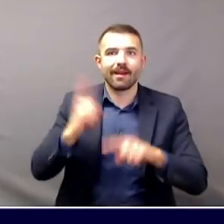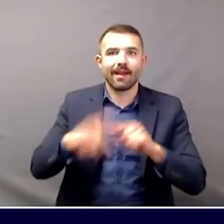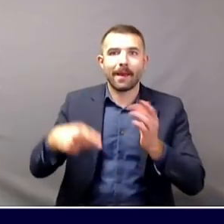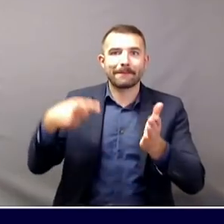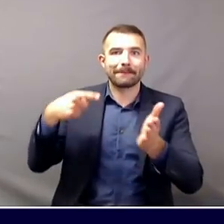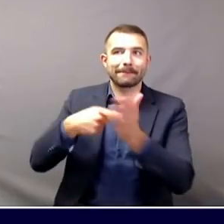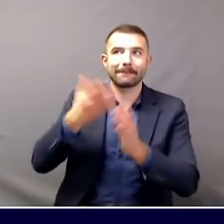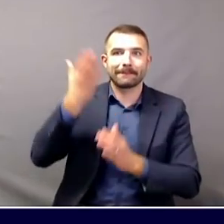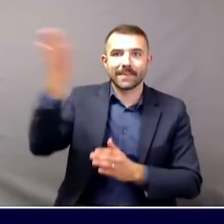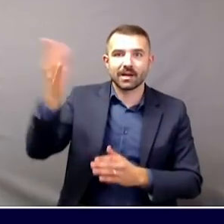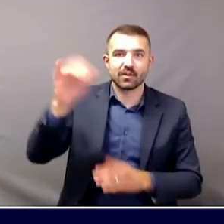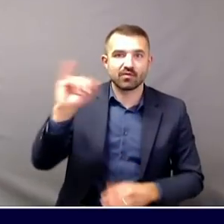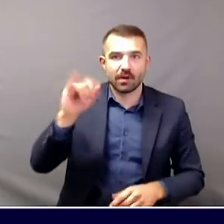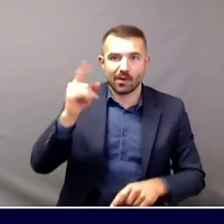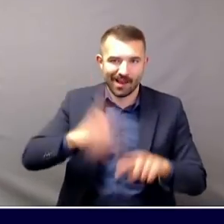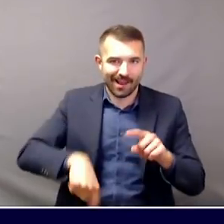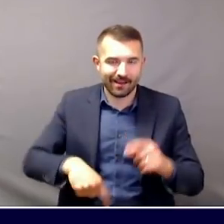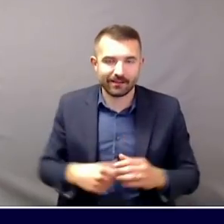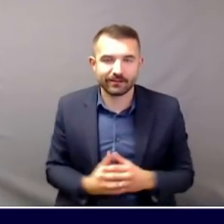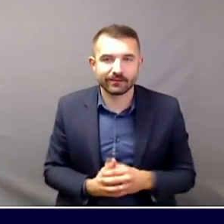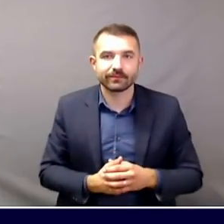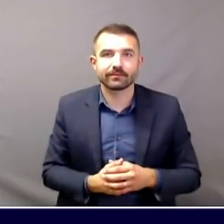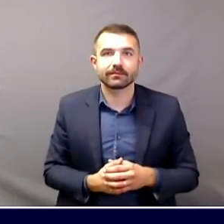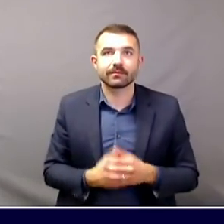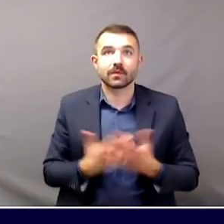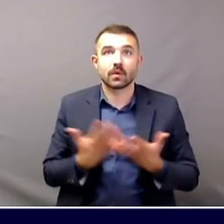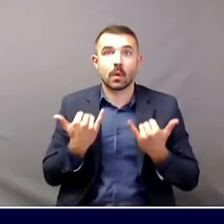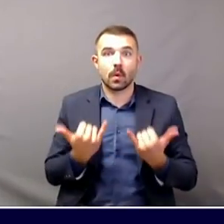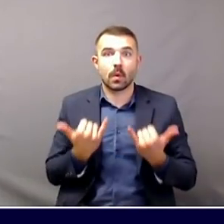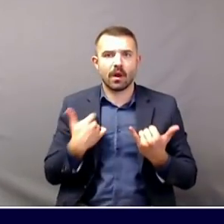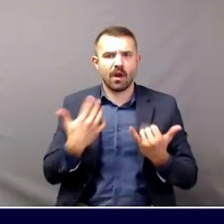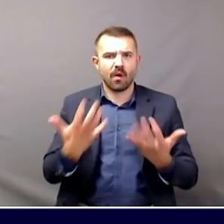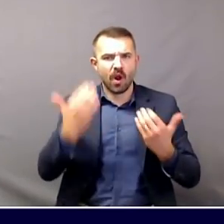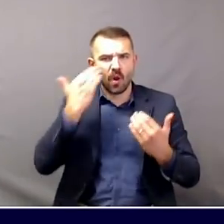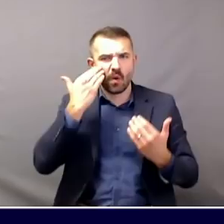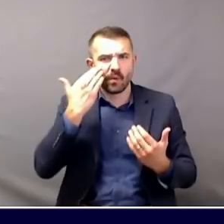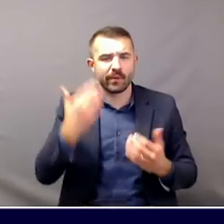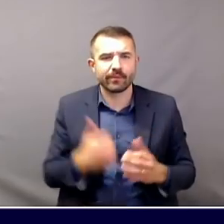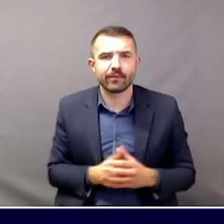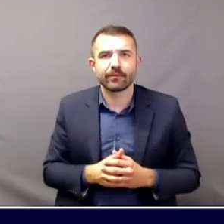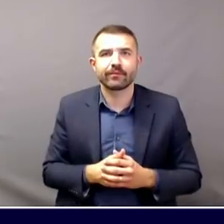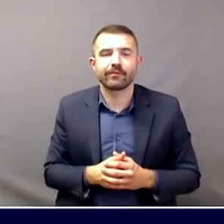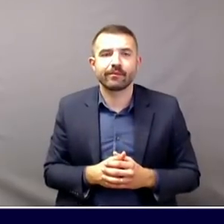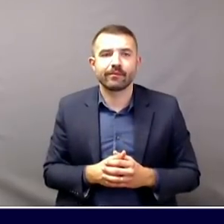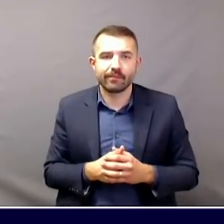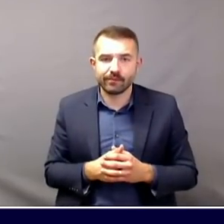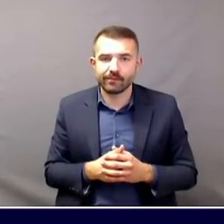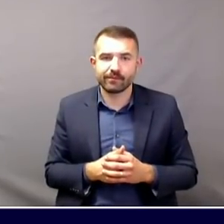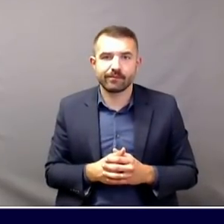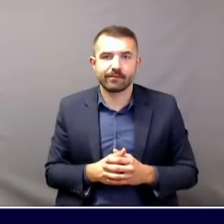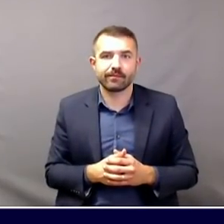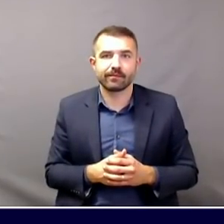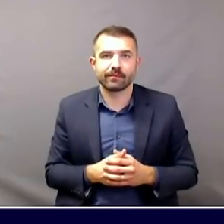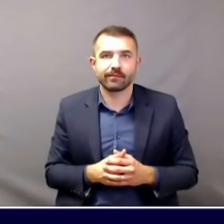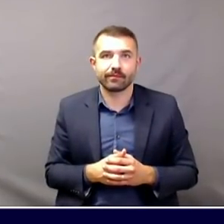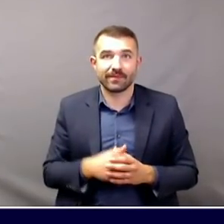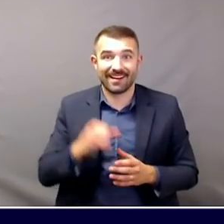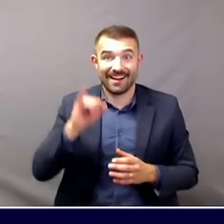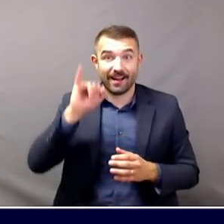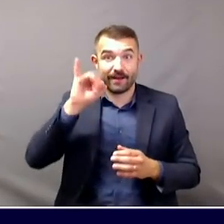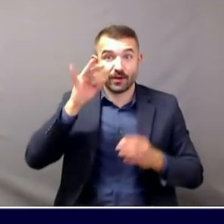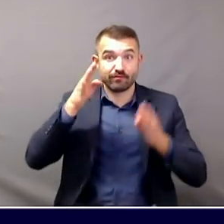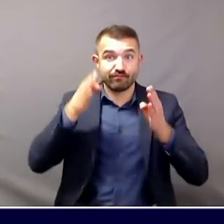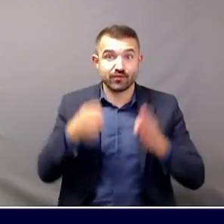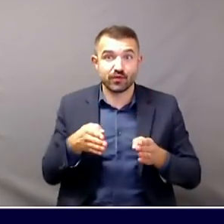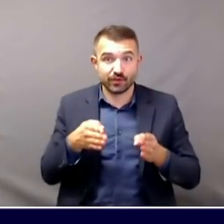So I guess I would like to know what are the circumstances where someone would pursue this type of